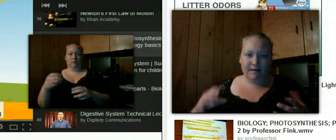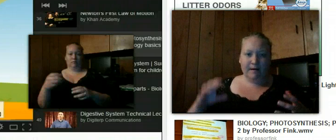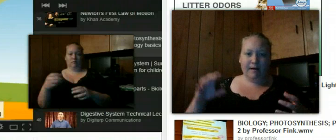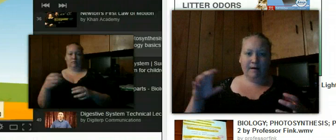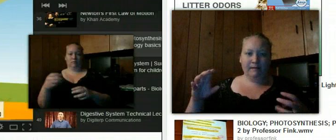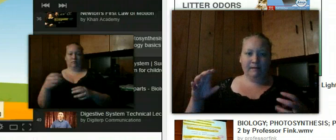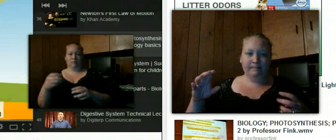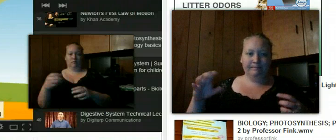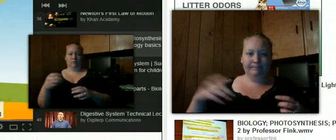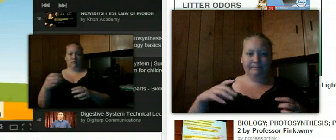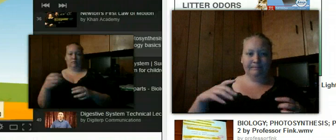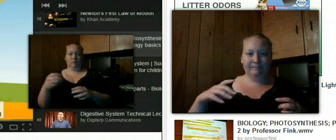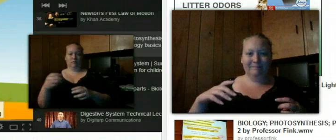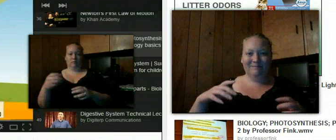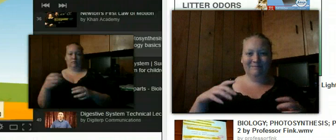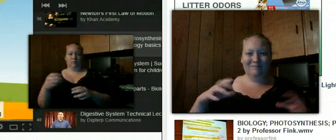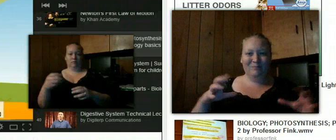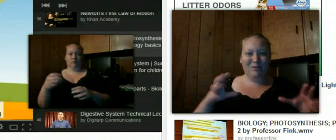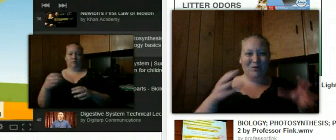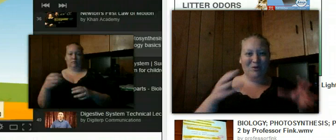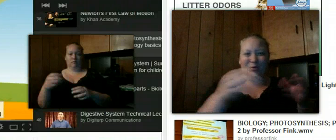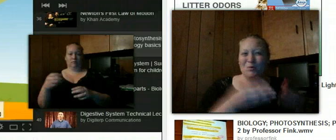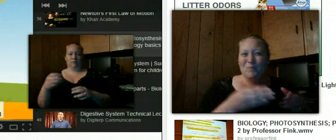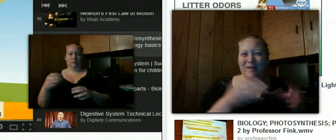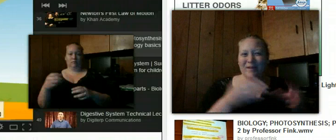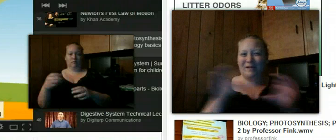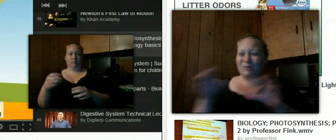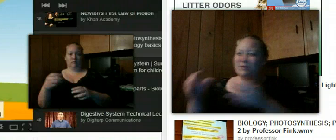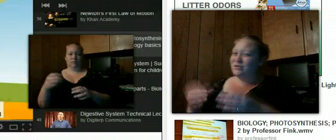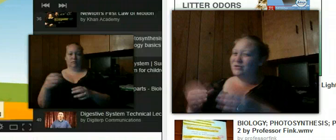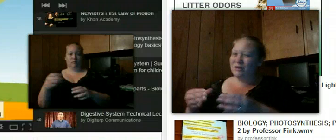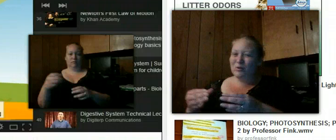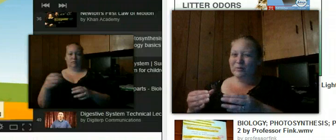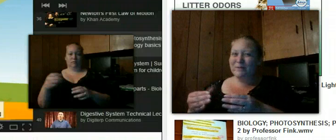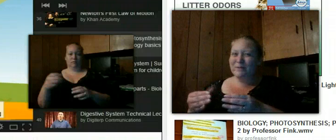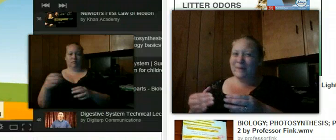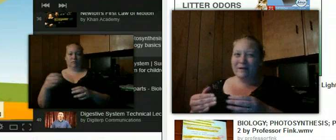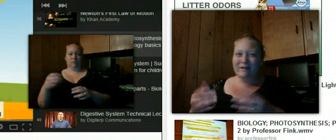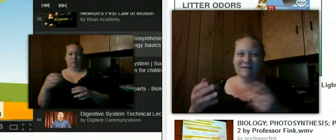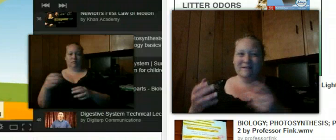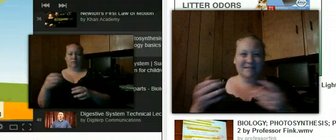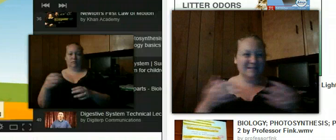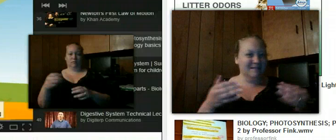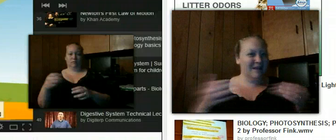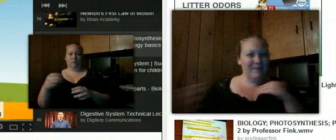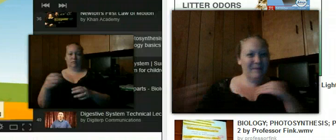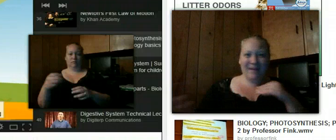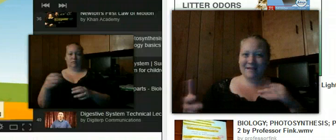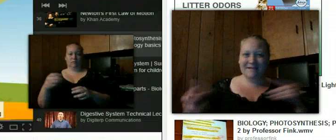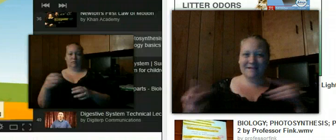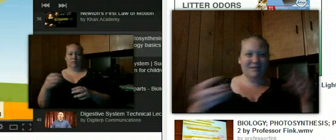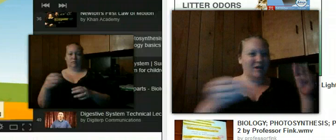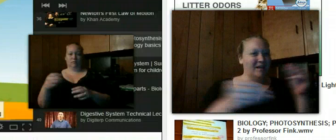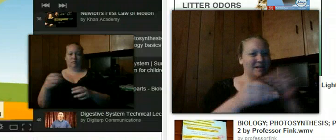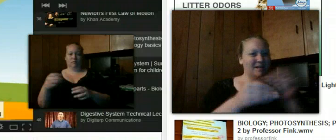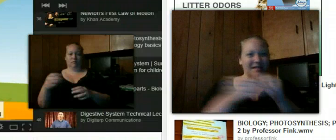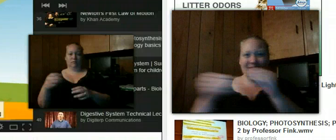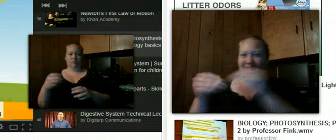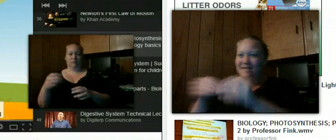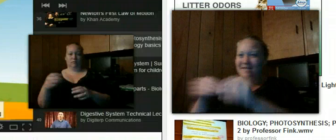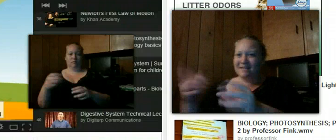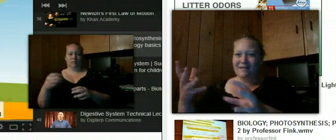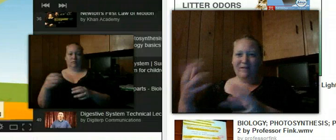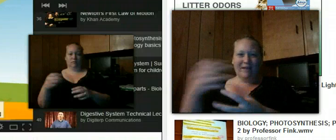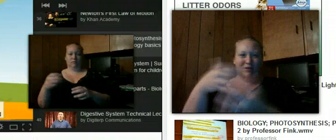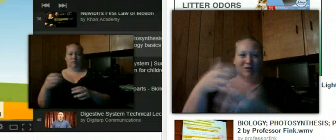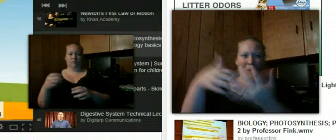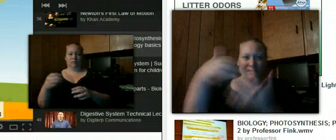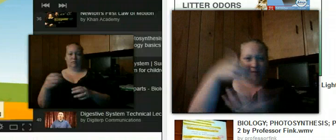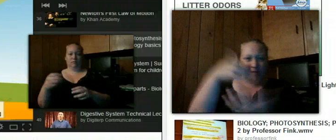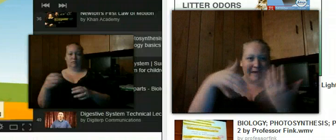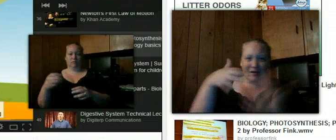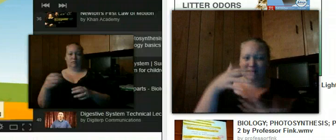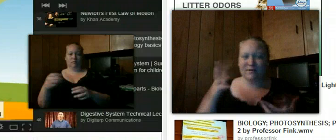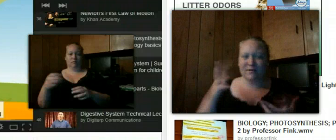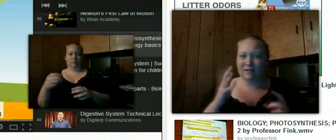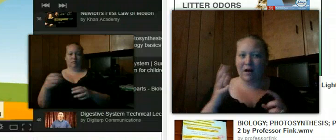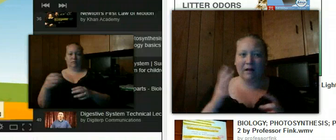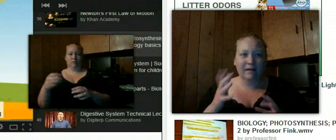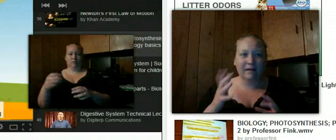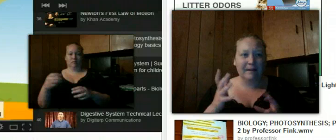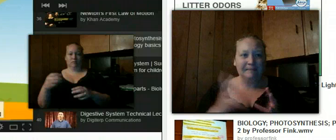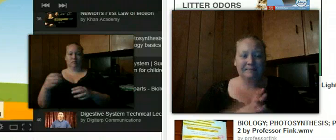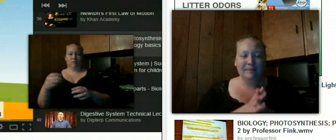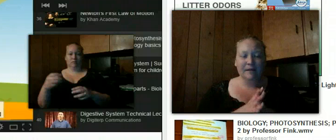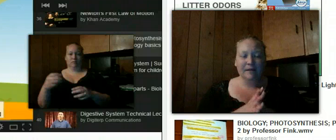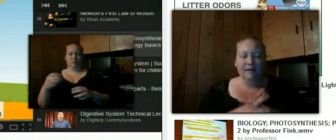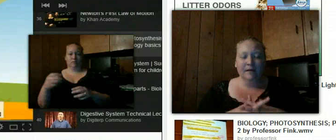anyways. But the grouping, I really should have grouped it better, because it's not making sense. You're adding this and this, and I feel like it's all together, so